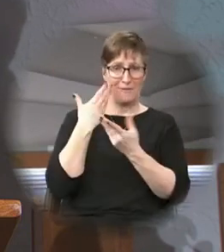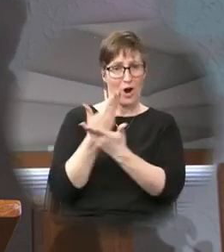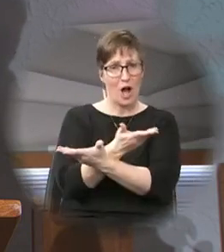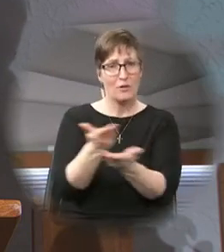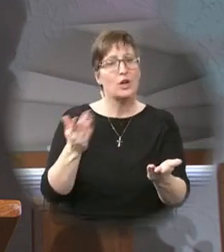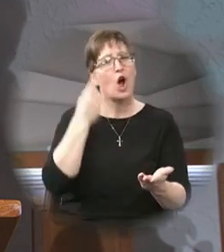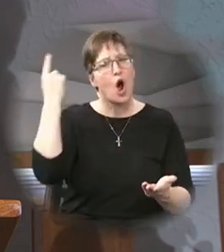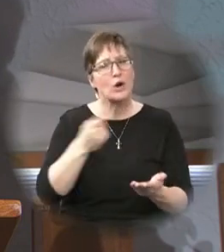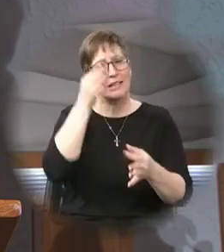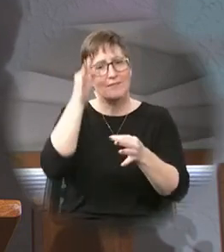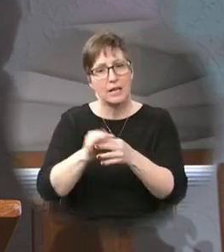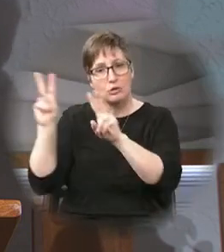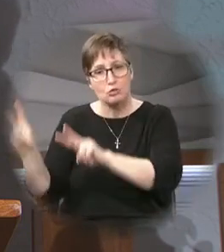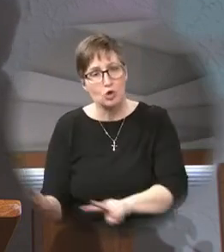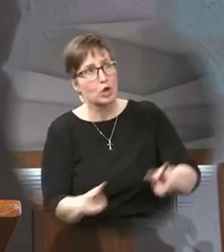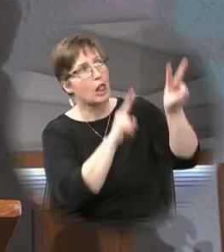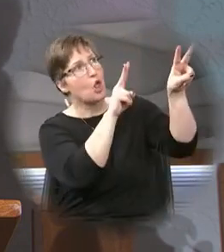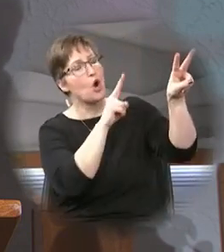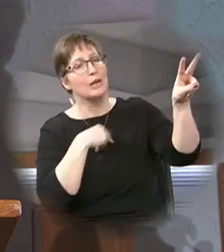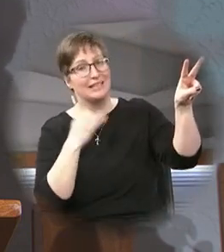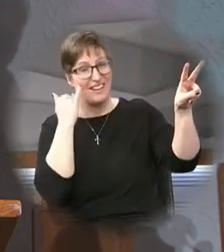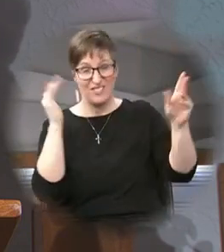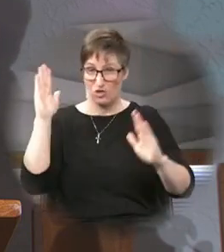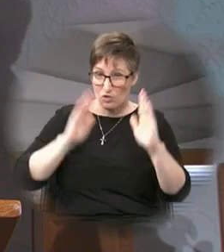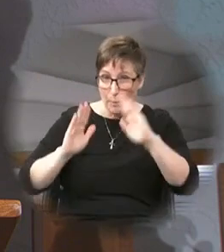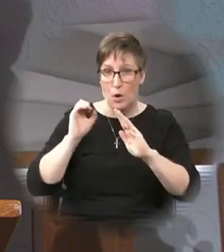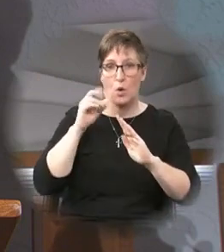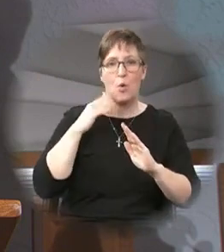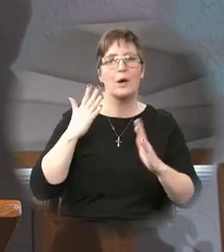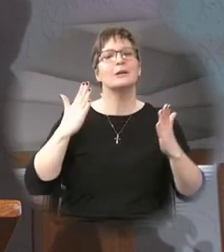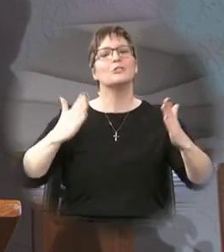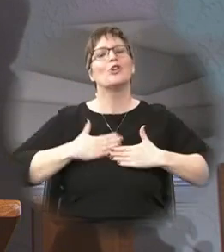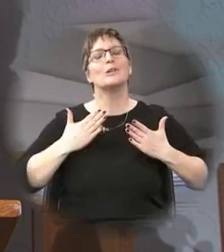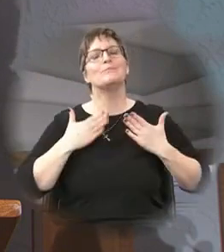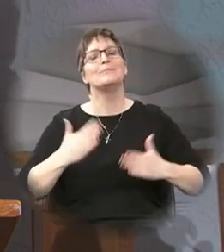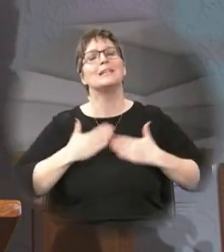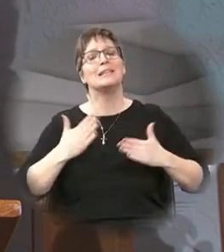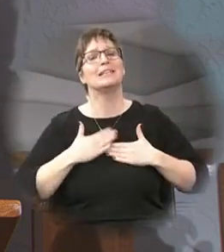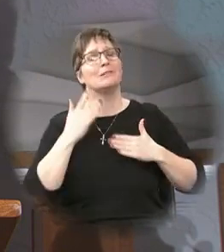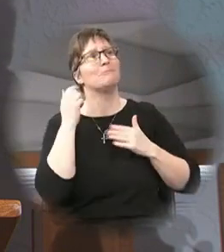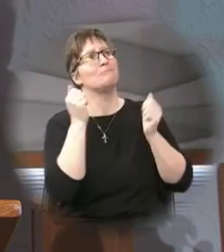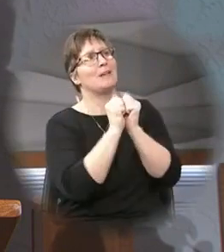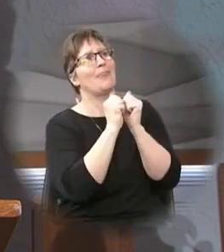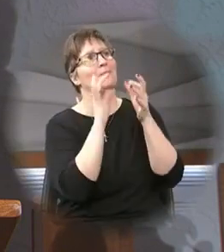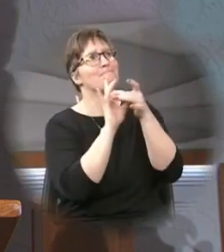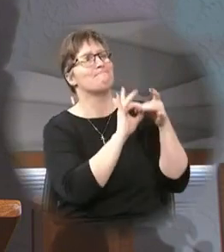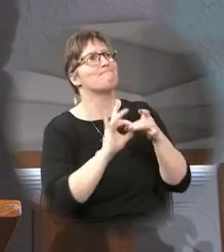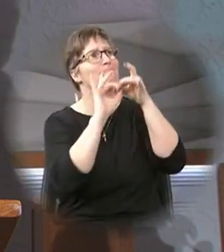always have the faith to turn to the Lord in times of trouble and joyously be glad in the Lord.